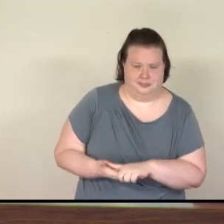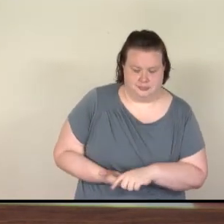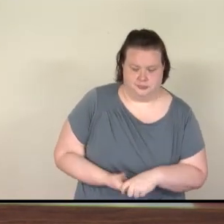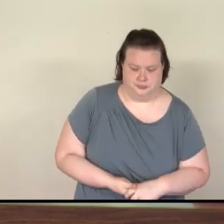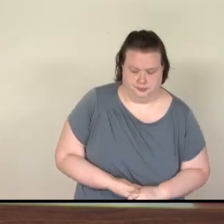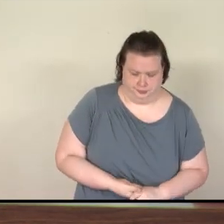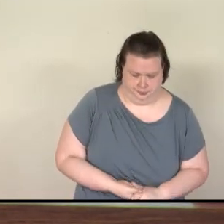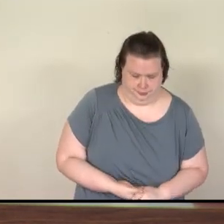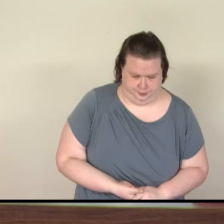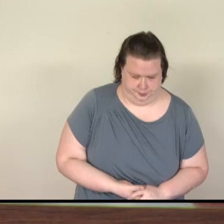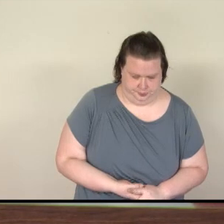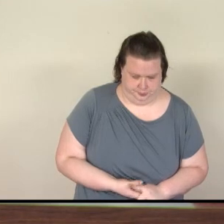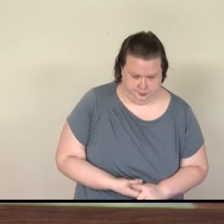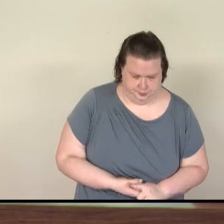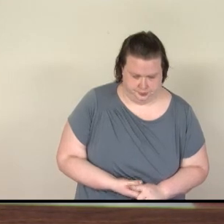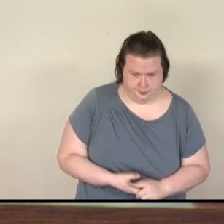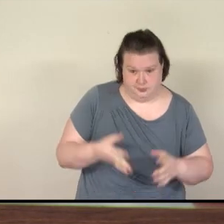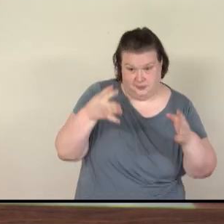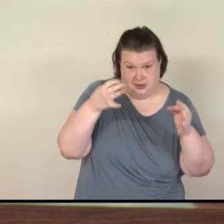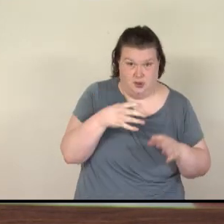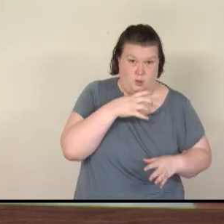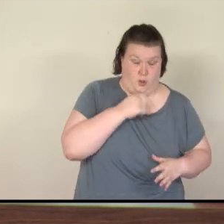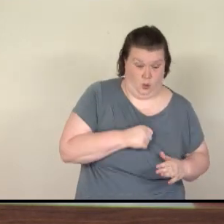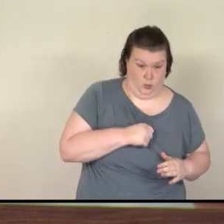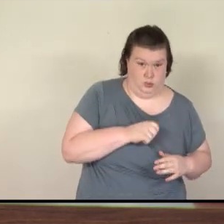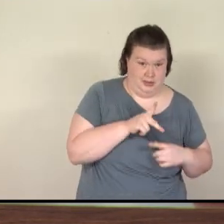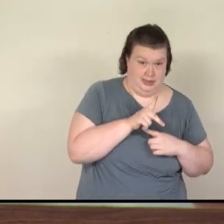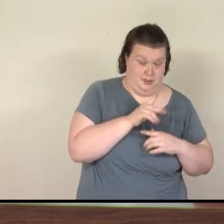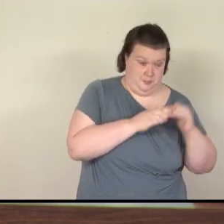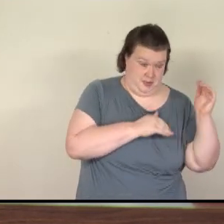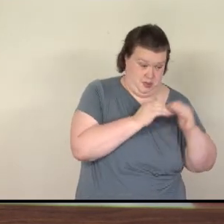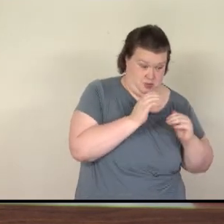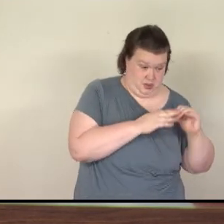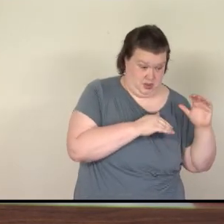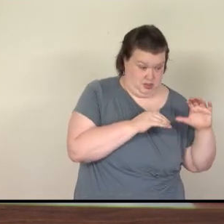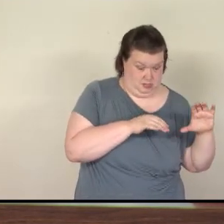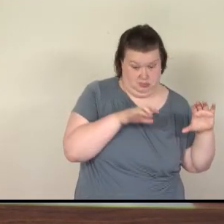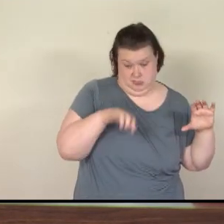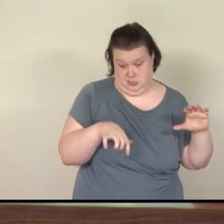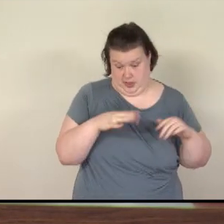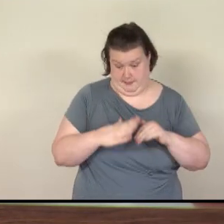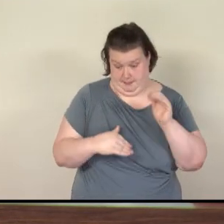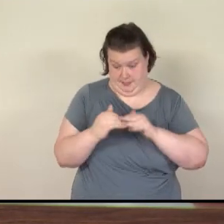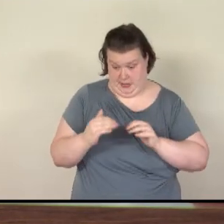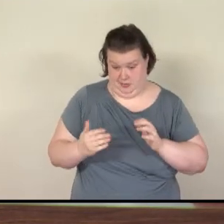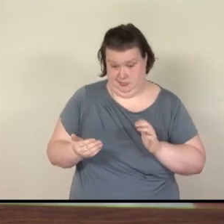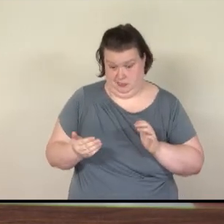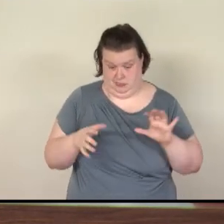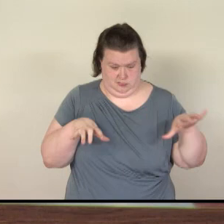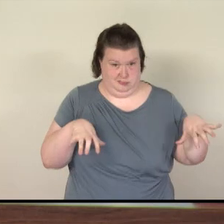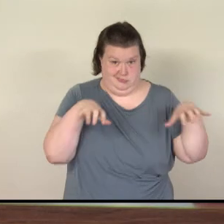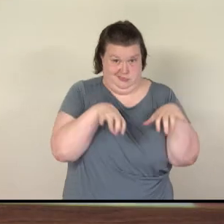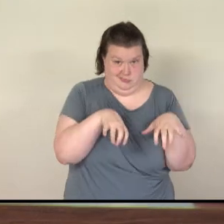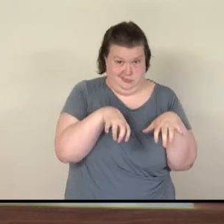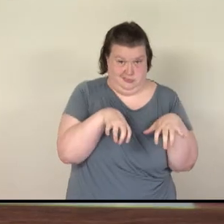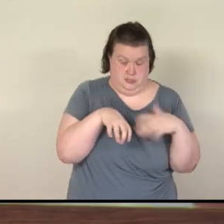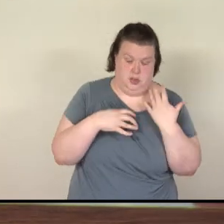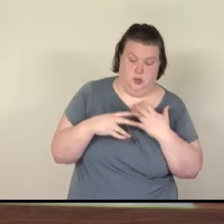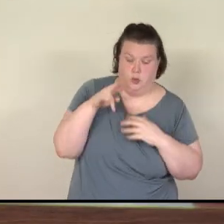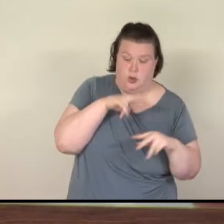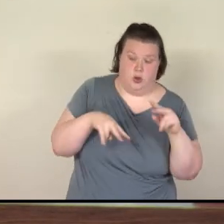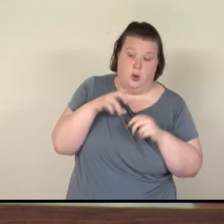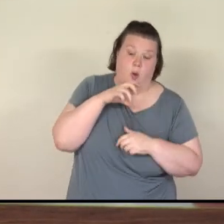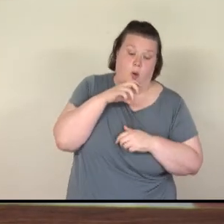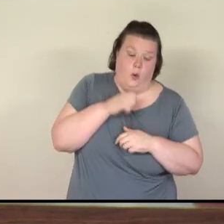with, we're going to build right next to the old Kendrick. We looked at multiple site plans. We've talked about philosophy and